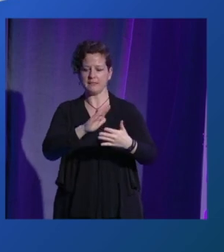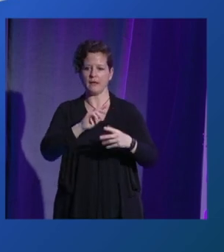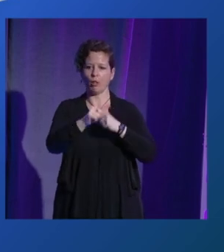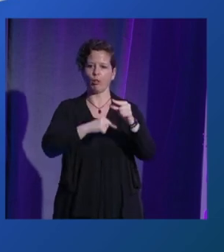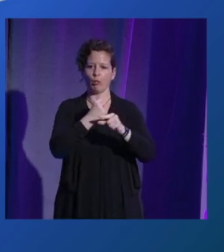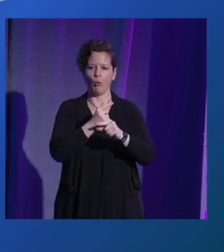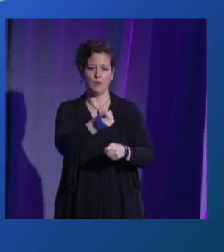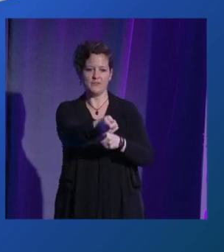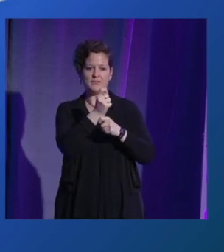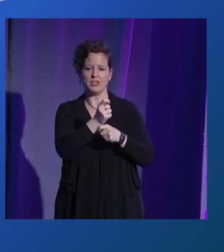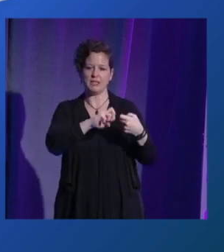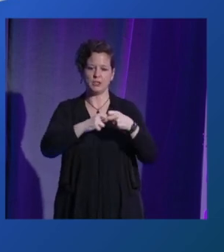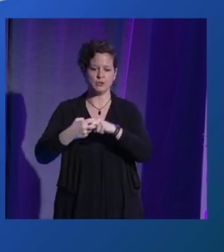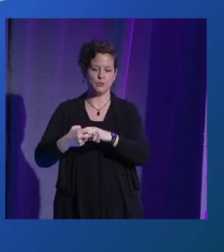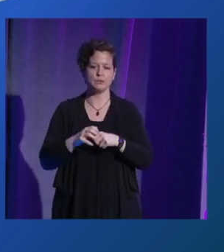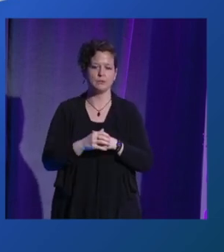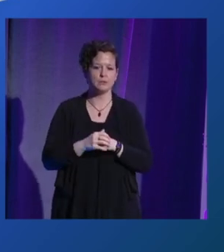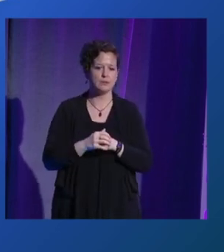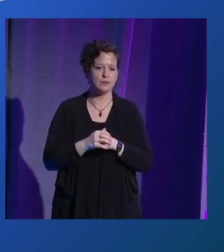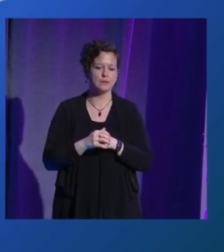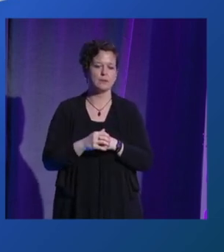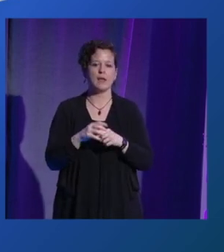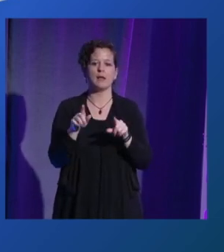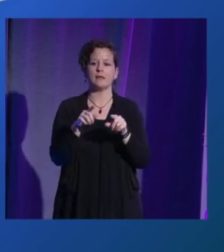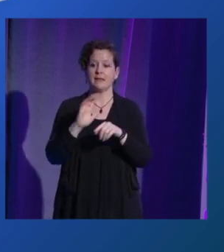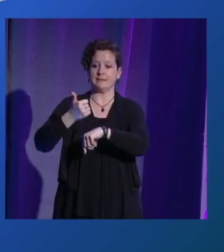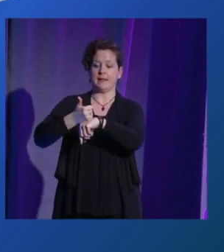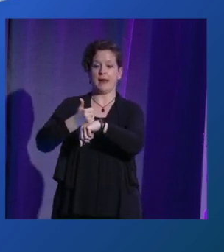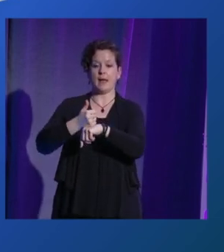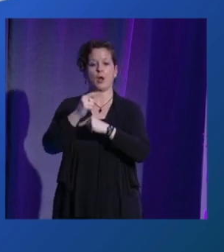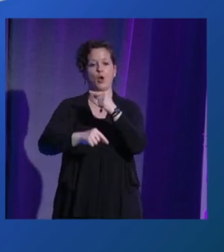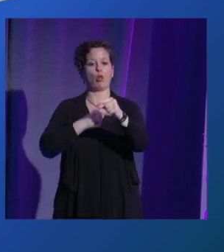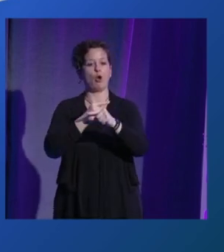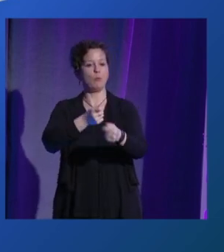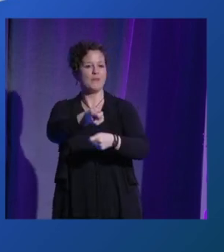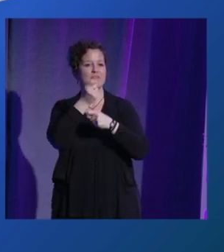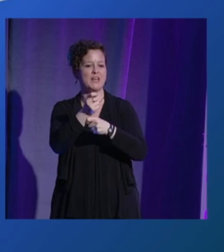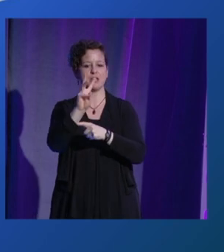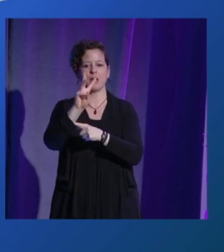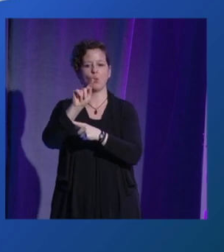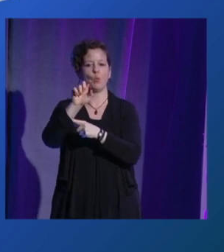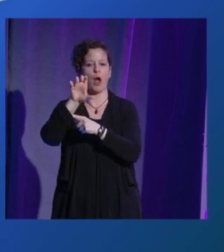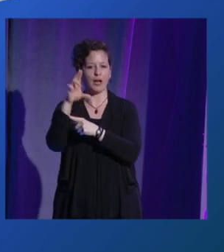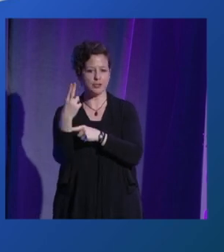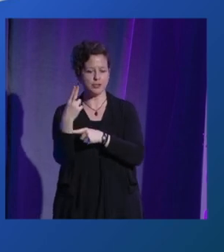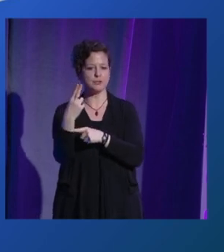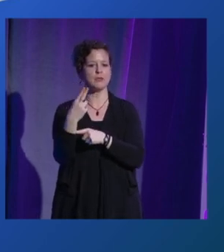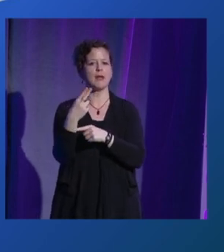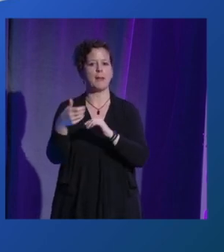commercial data through a service like Global fishing watch and that's that's helping both at at afrom and uh uh and and